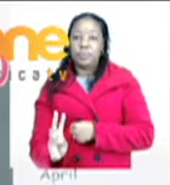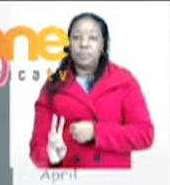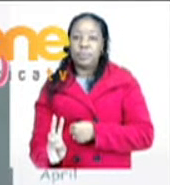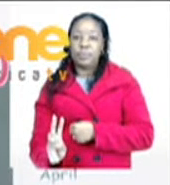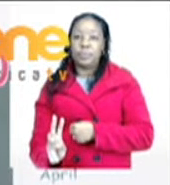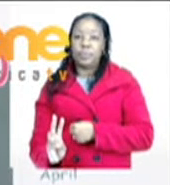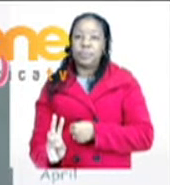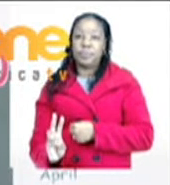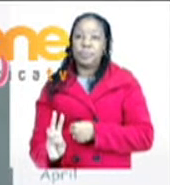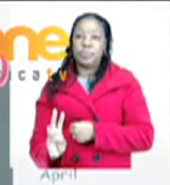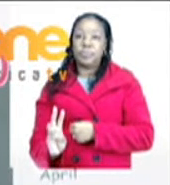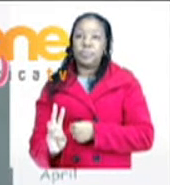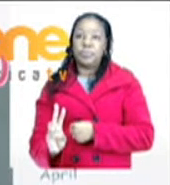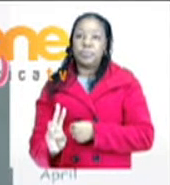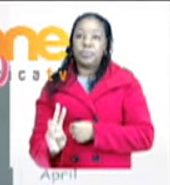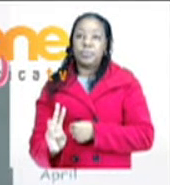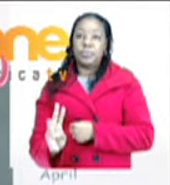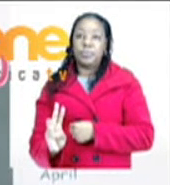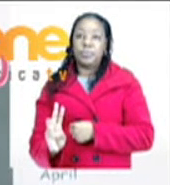6,